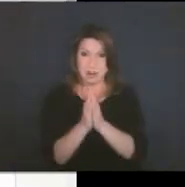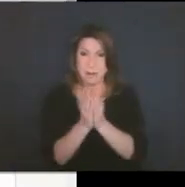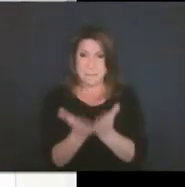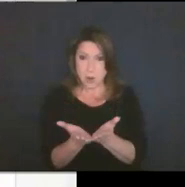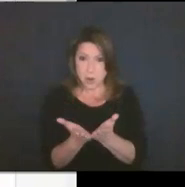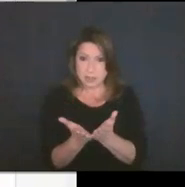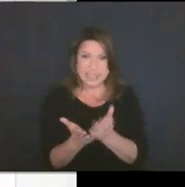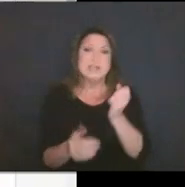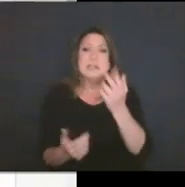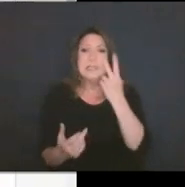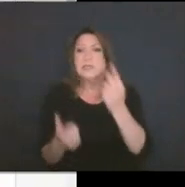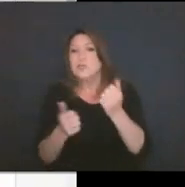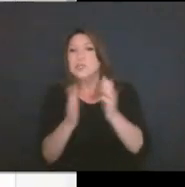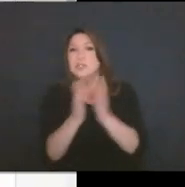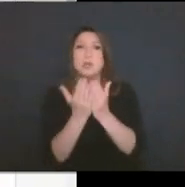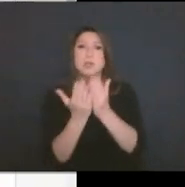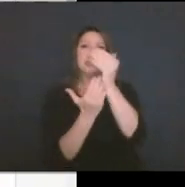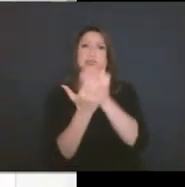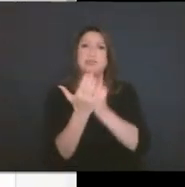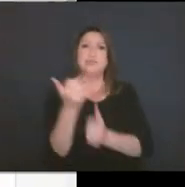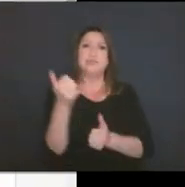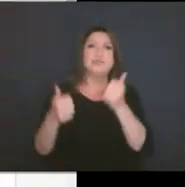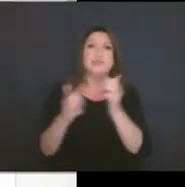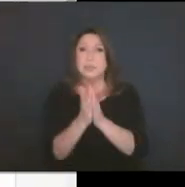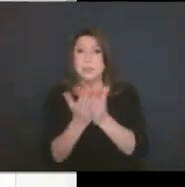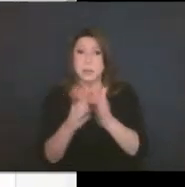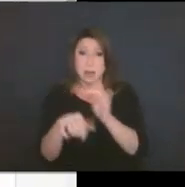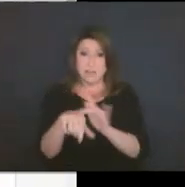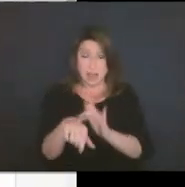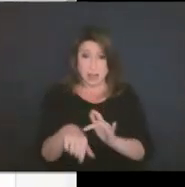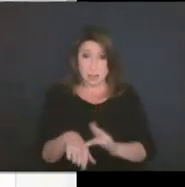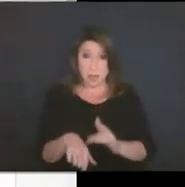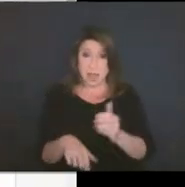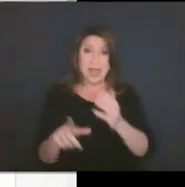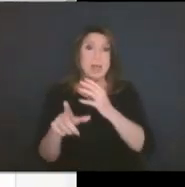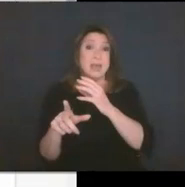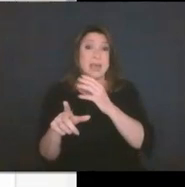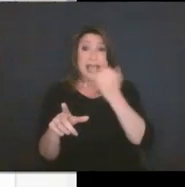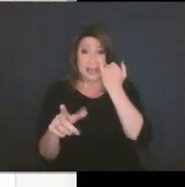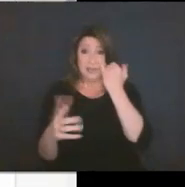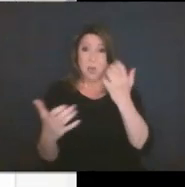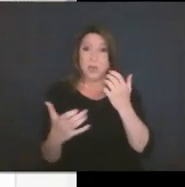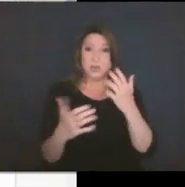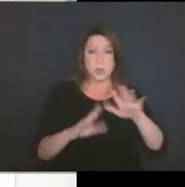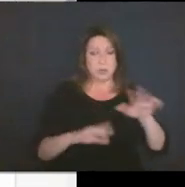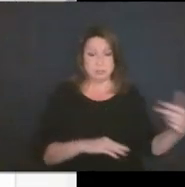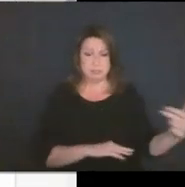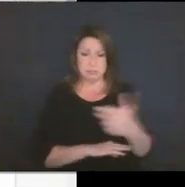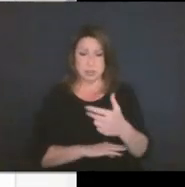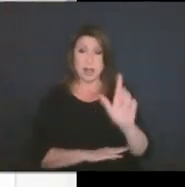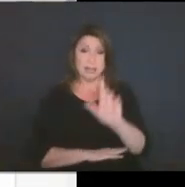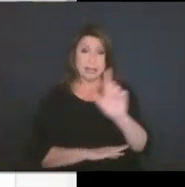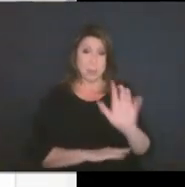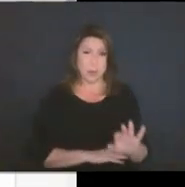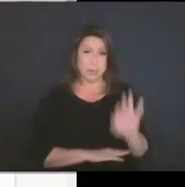can see what books are available if they are going to be able to do curbside library pickup.